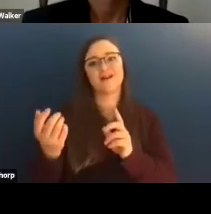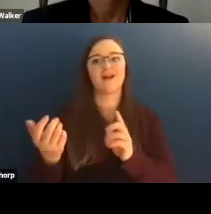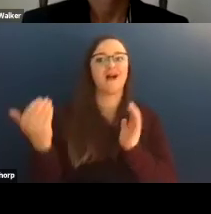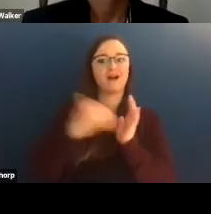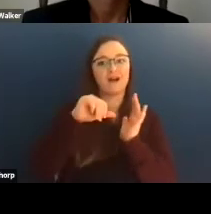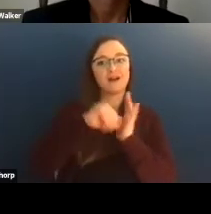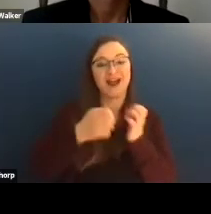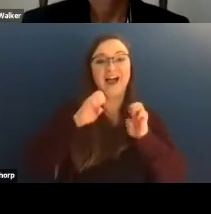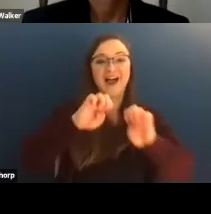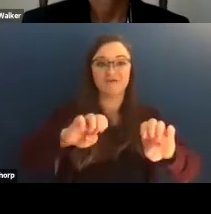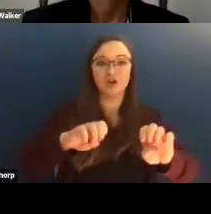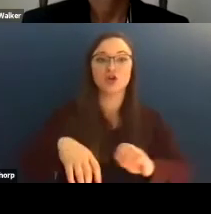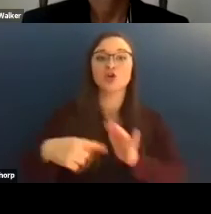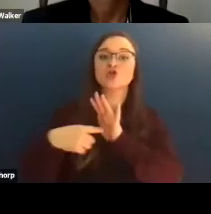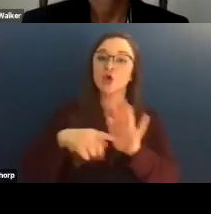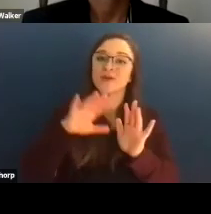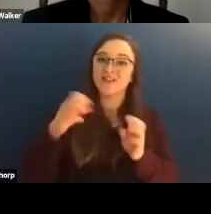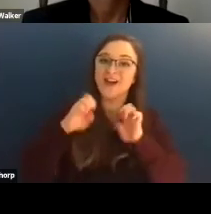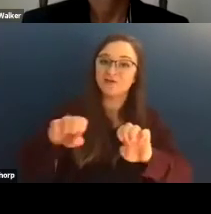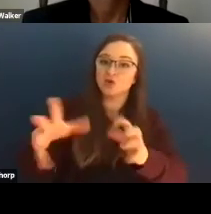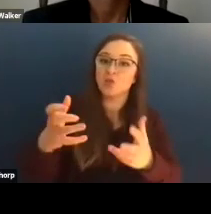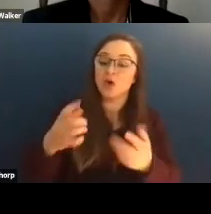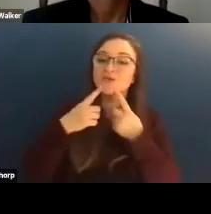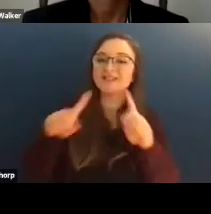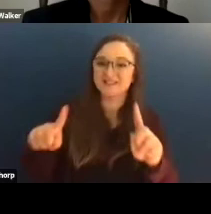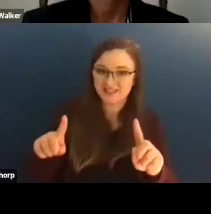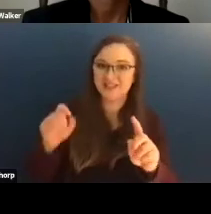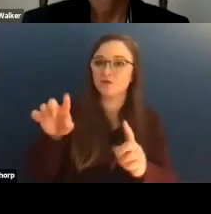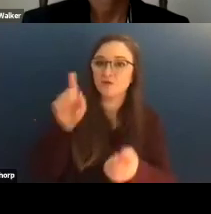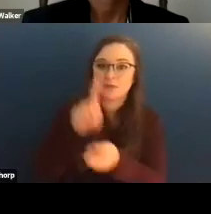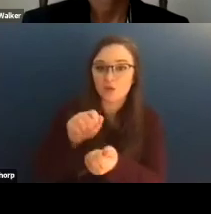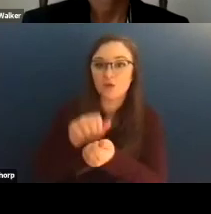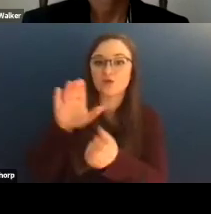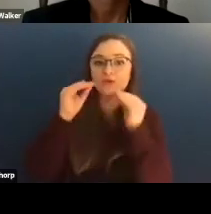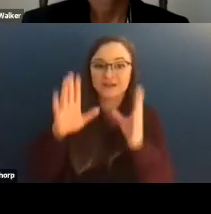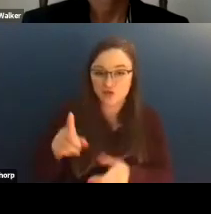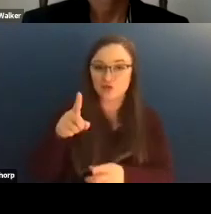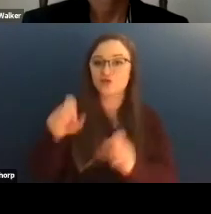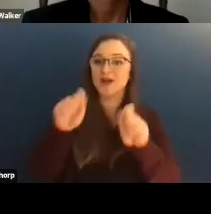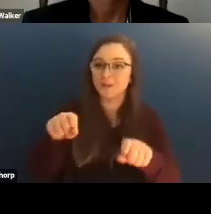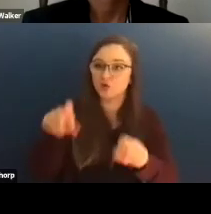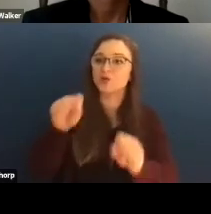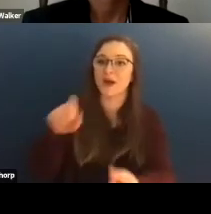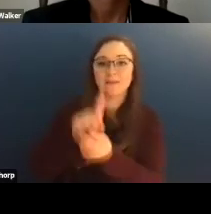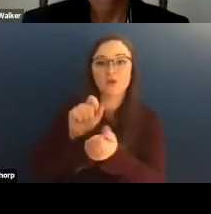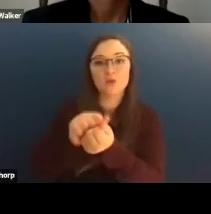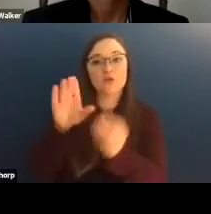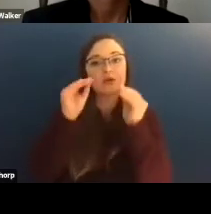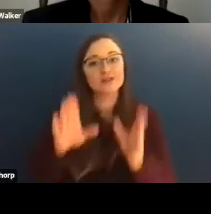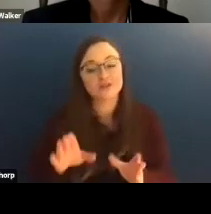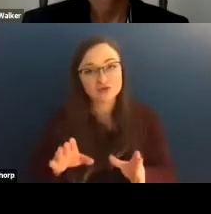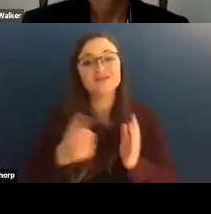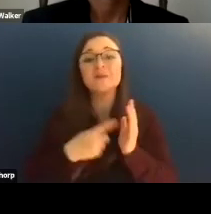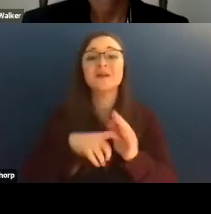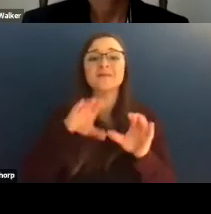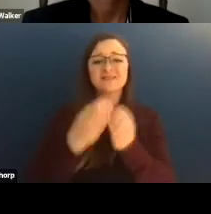that effort that you really, you know, want to succeed in this class, you know, you are capable, as mentioned, sometimes classes will be